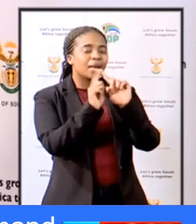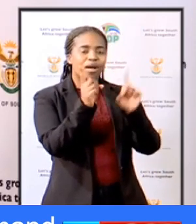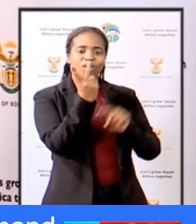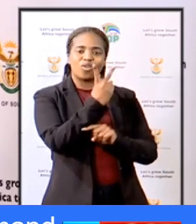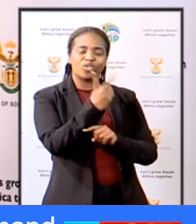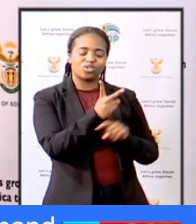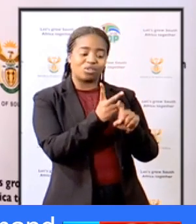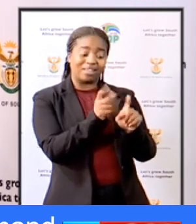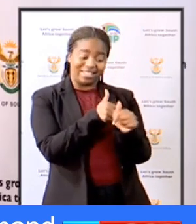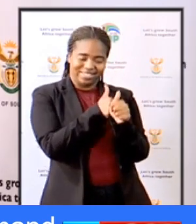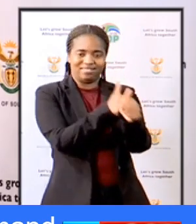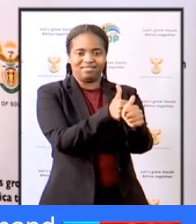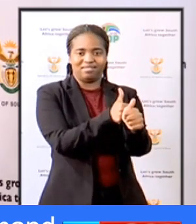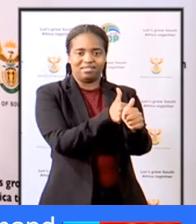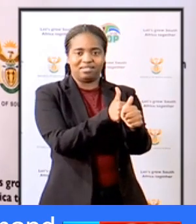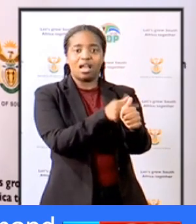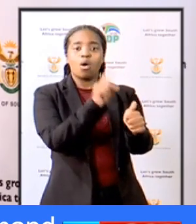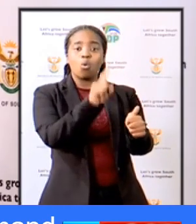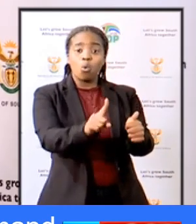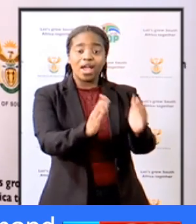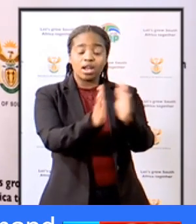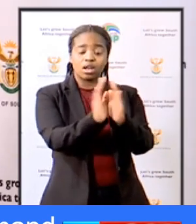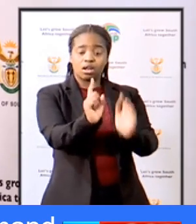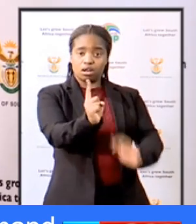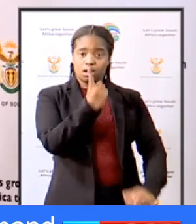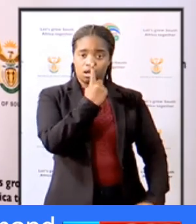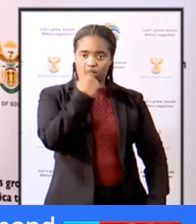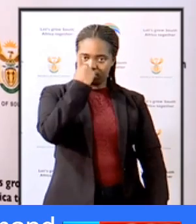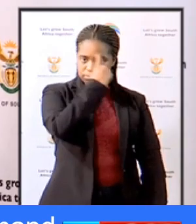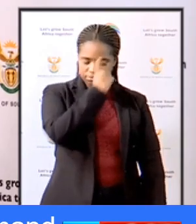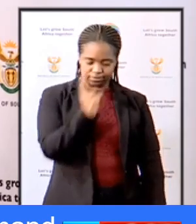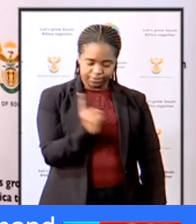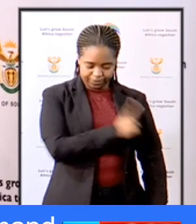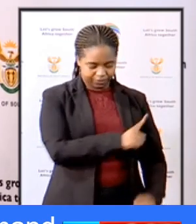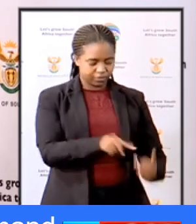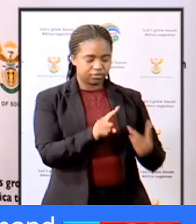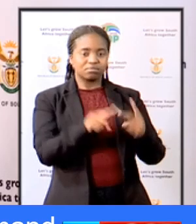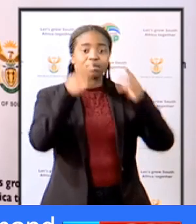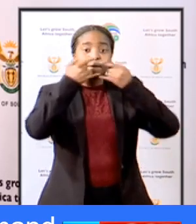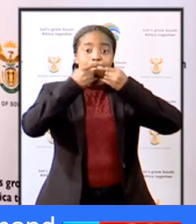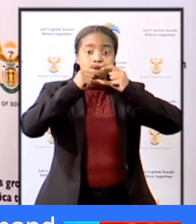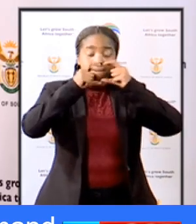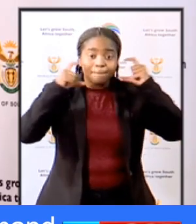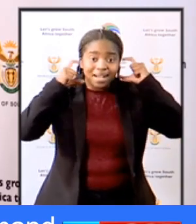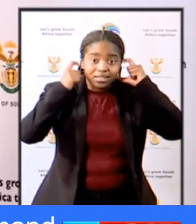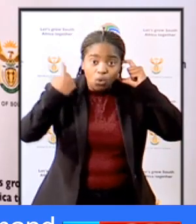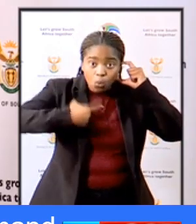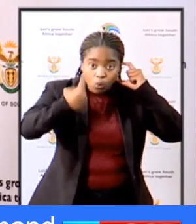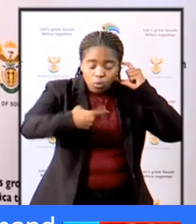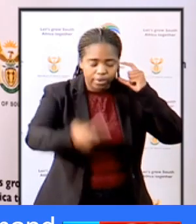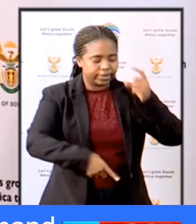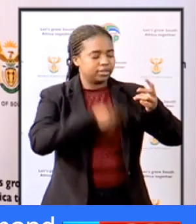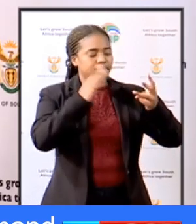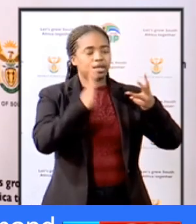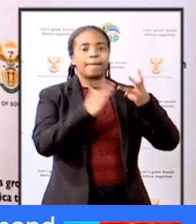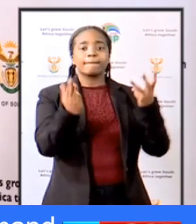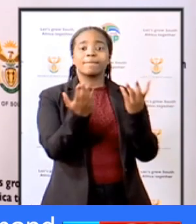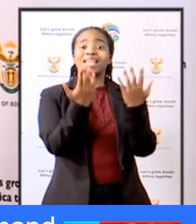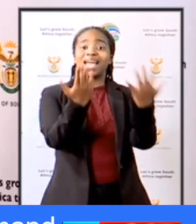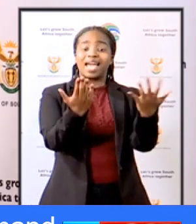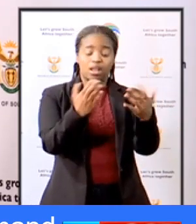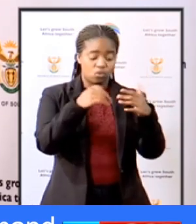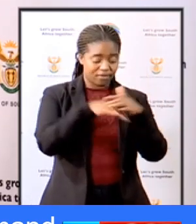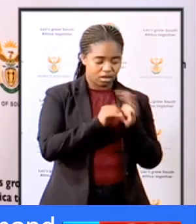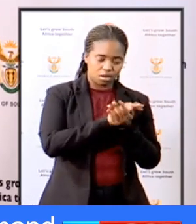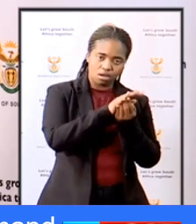the other prescripts, health prescripts, including mask, wearing of mask, including the washing of